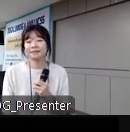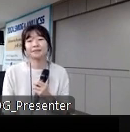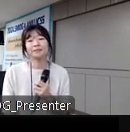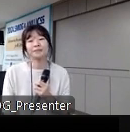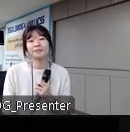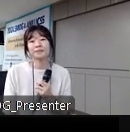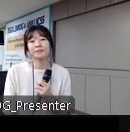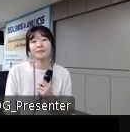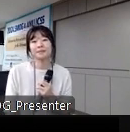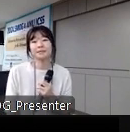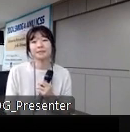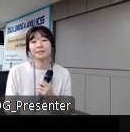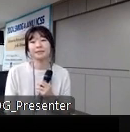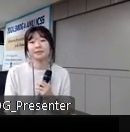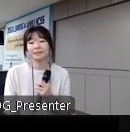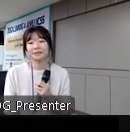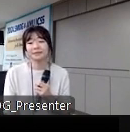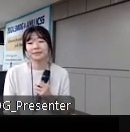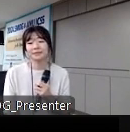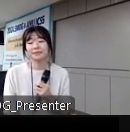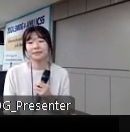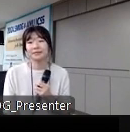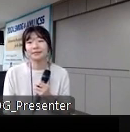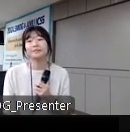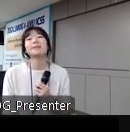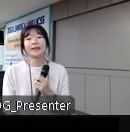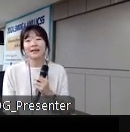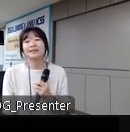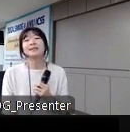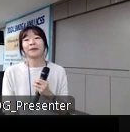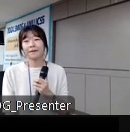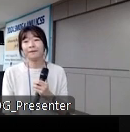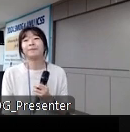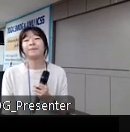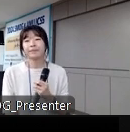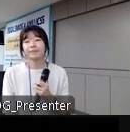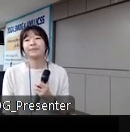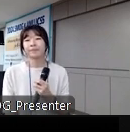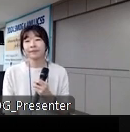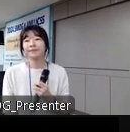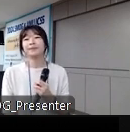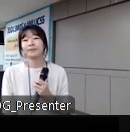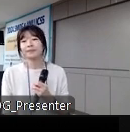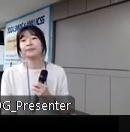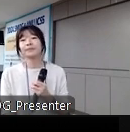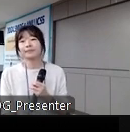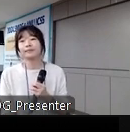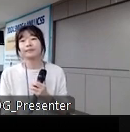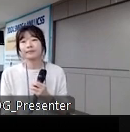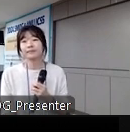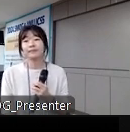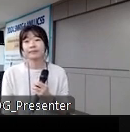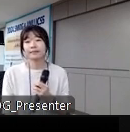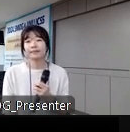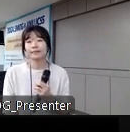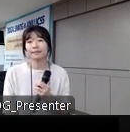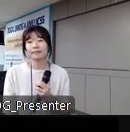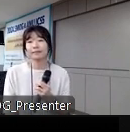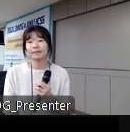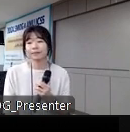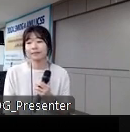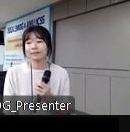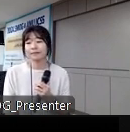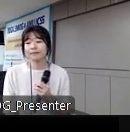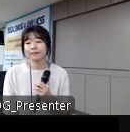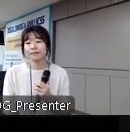And obviously in English, there's a preference for pronouns over definite descriptions in these situations. But I see that you're writing here